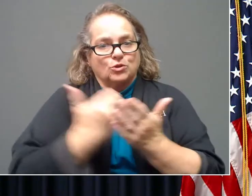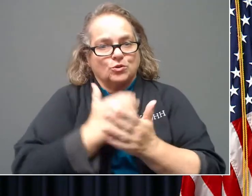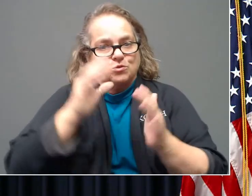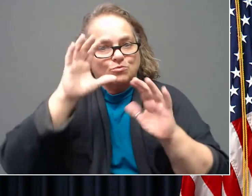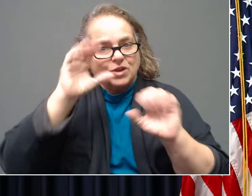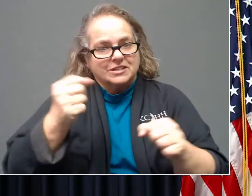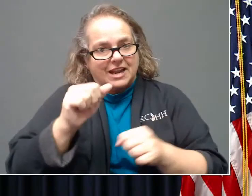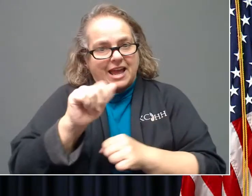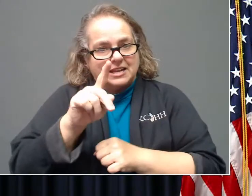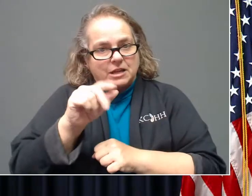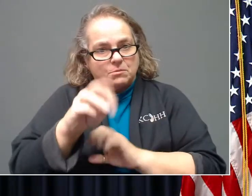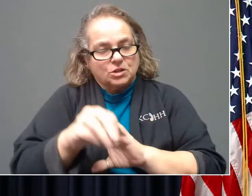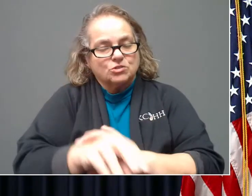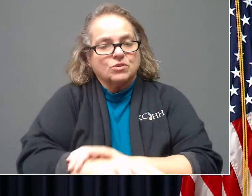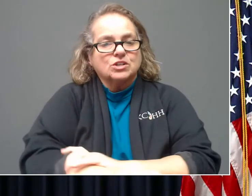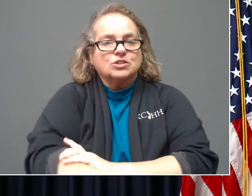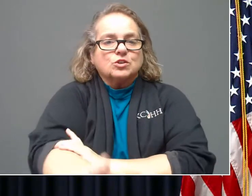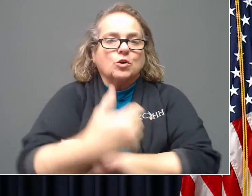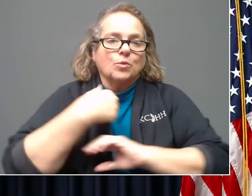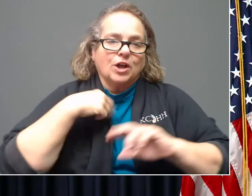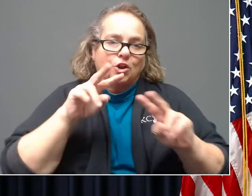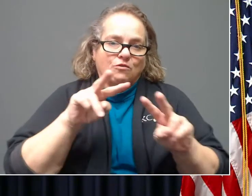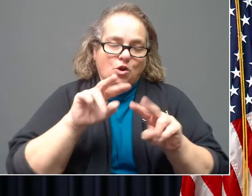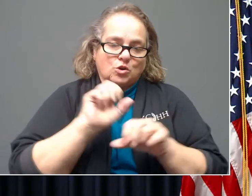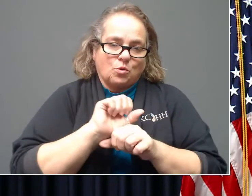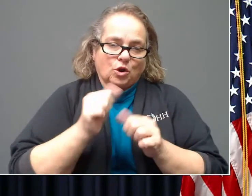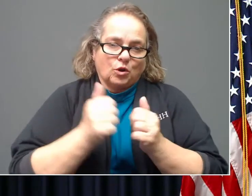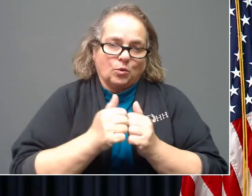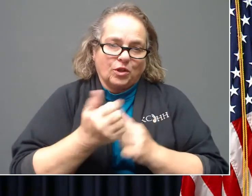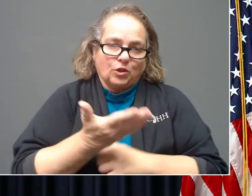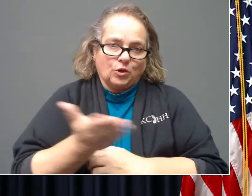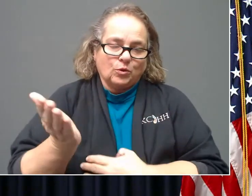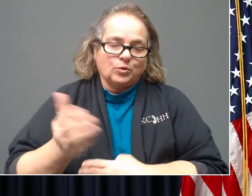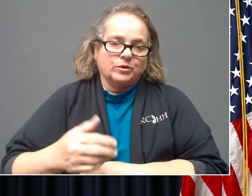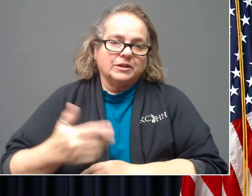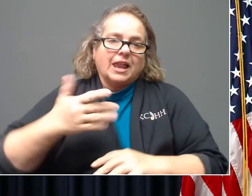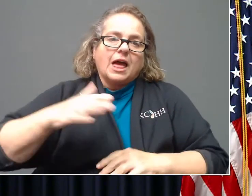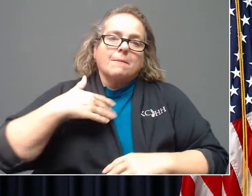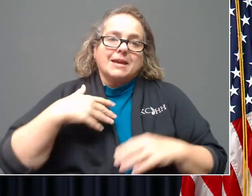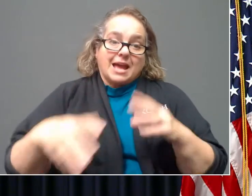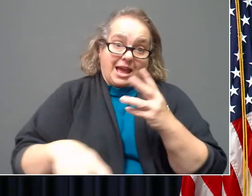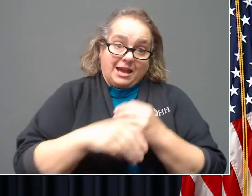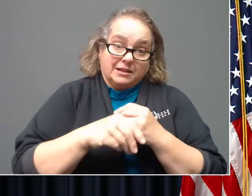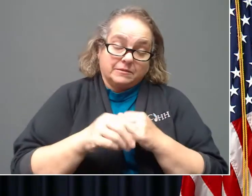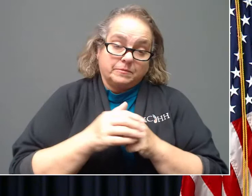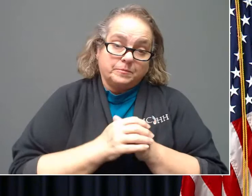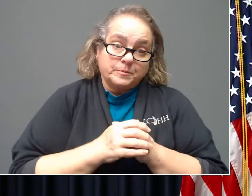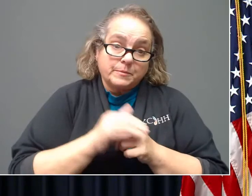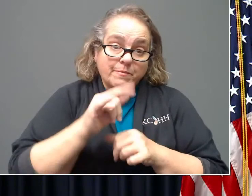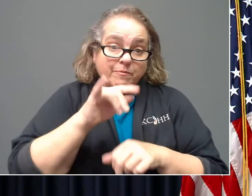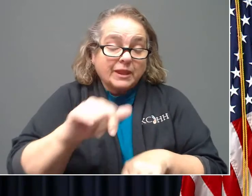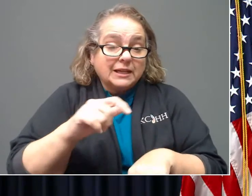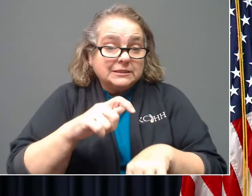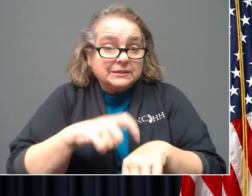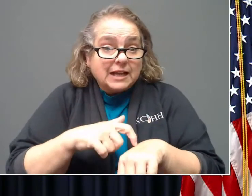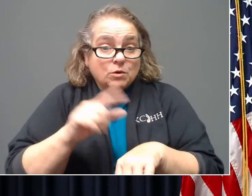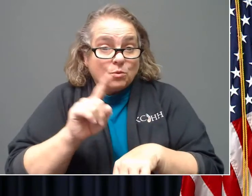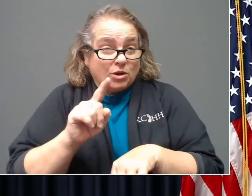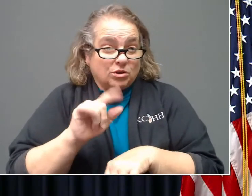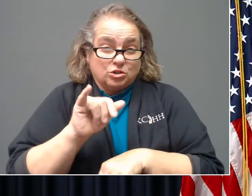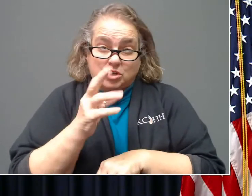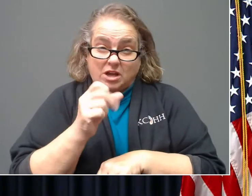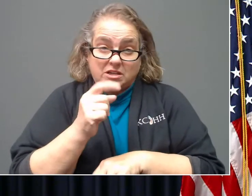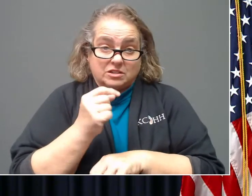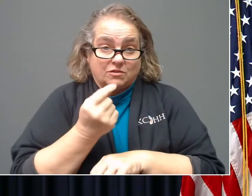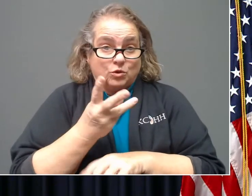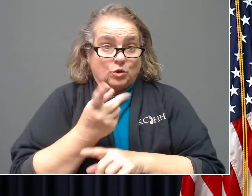forward to working with you. And let me just add that at a time when just weeks ago, we had a domestic